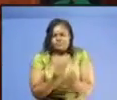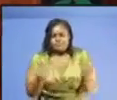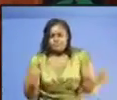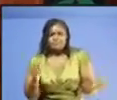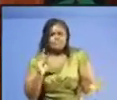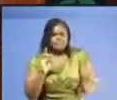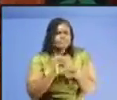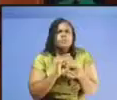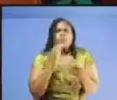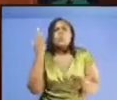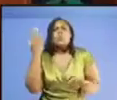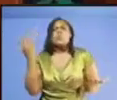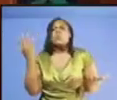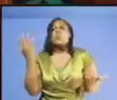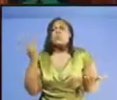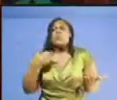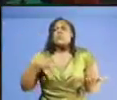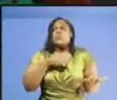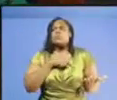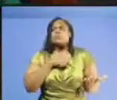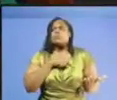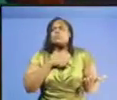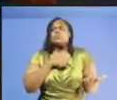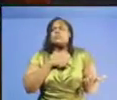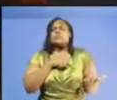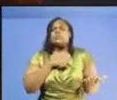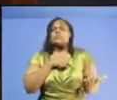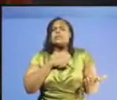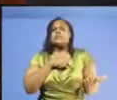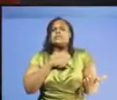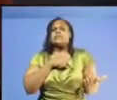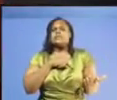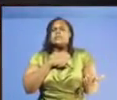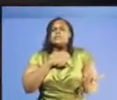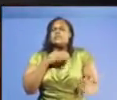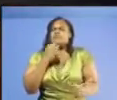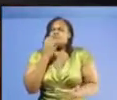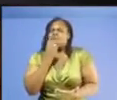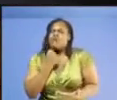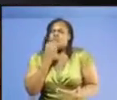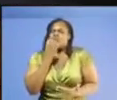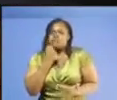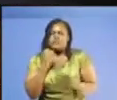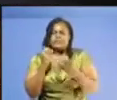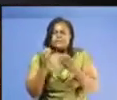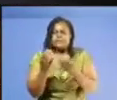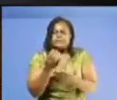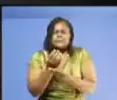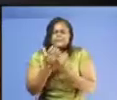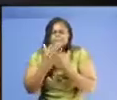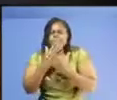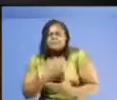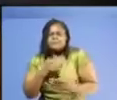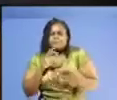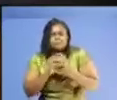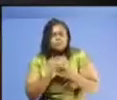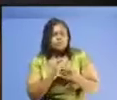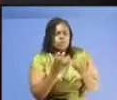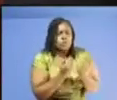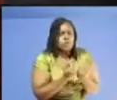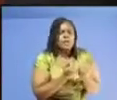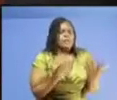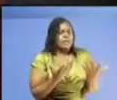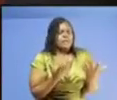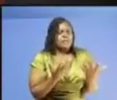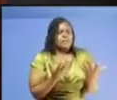stuff, because we are so attached to the gifts that God has given, ignoring God, he